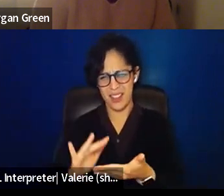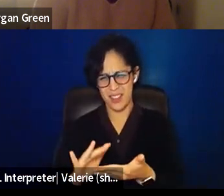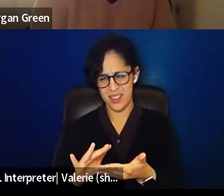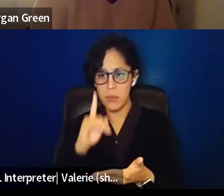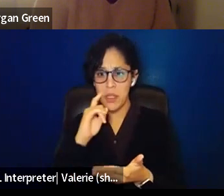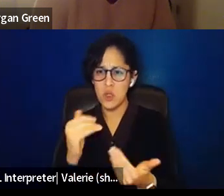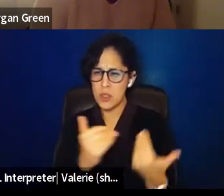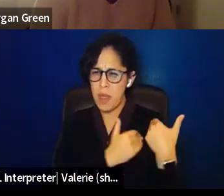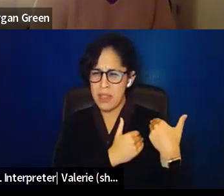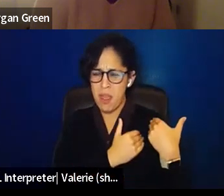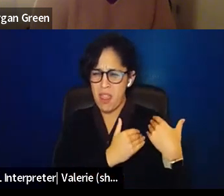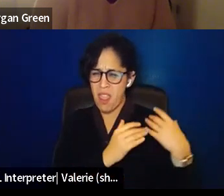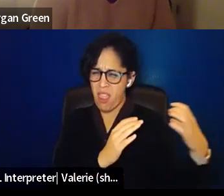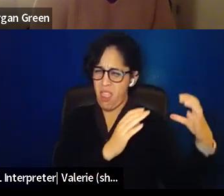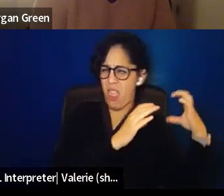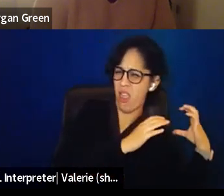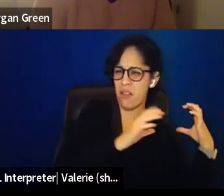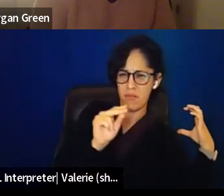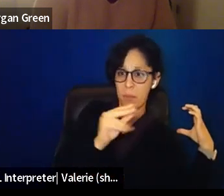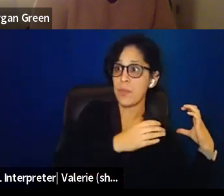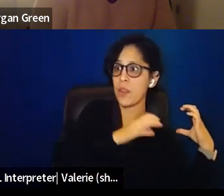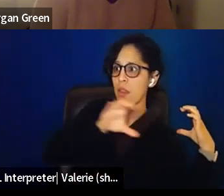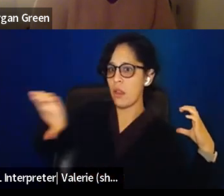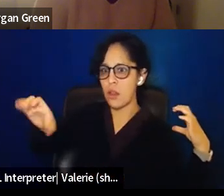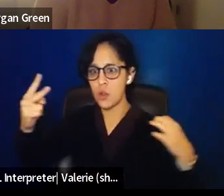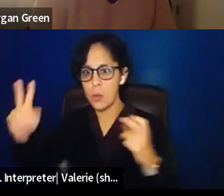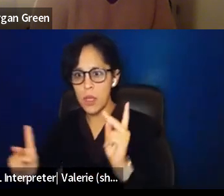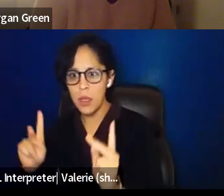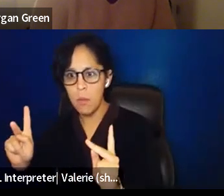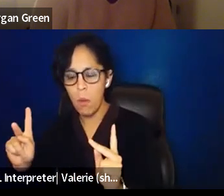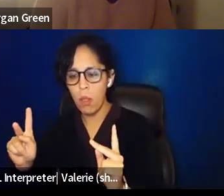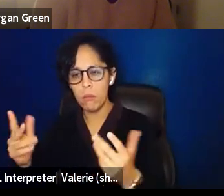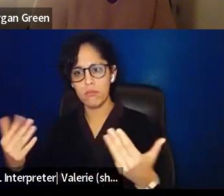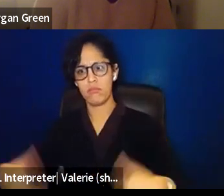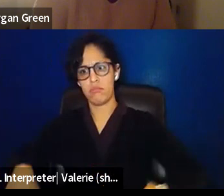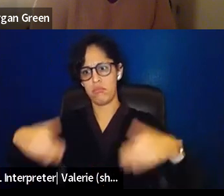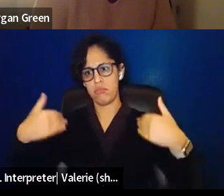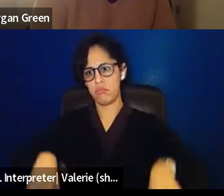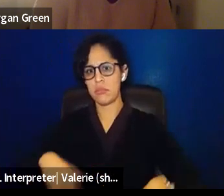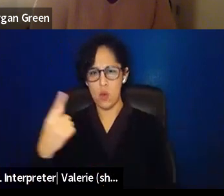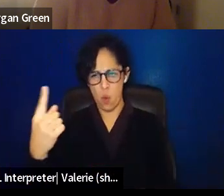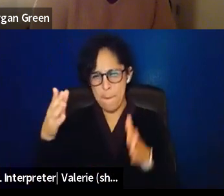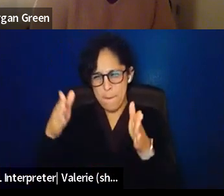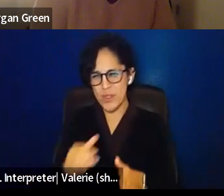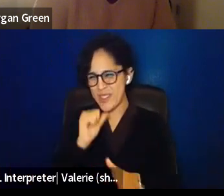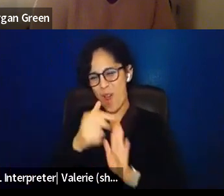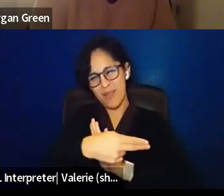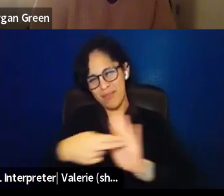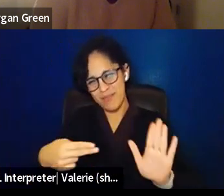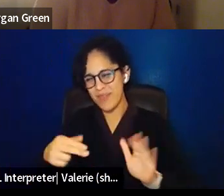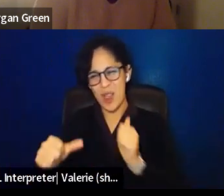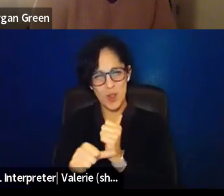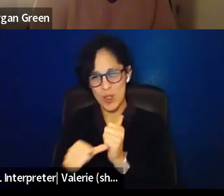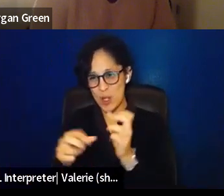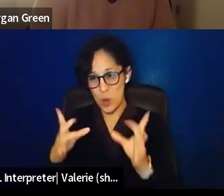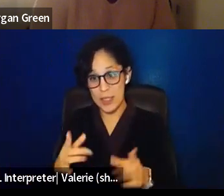got my back. And the one person I should, you know, she's not named as associate artistic director, but our director of production, Alice Holden, who's